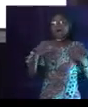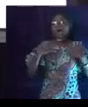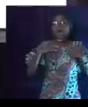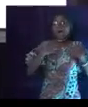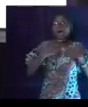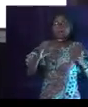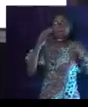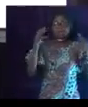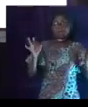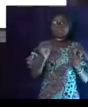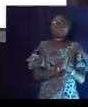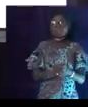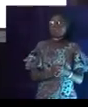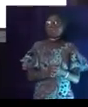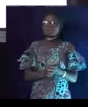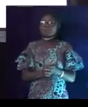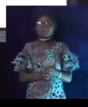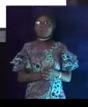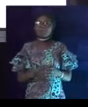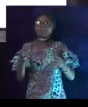removing the bracket, it is easy for me to just